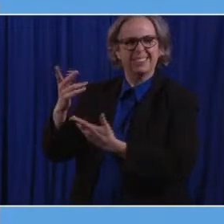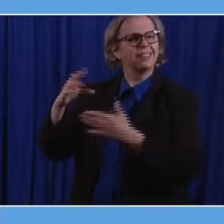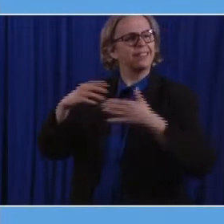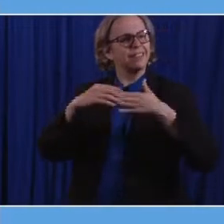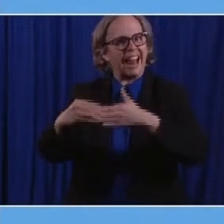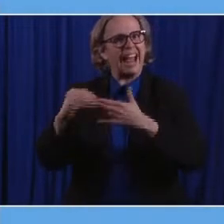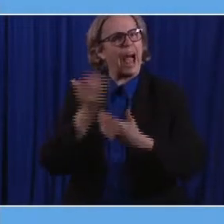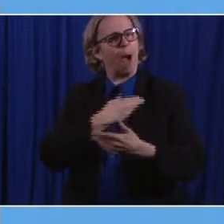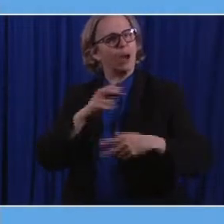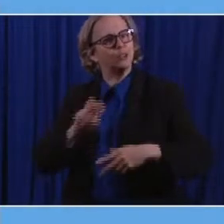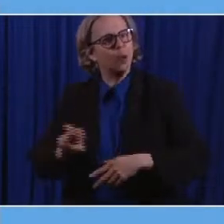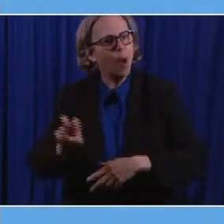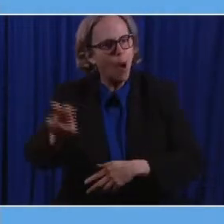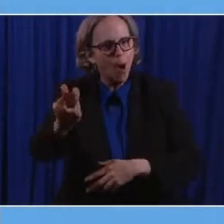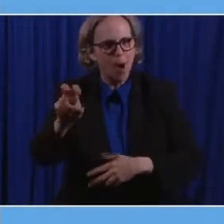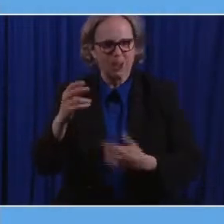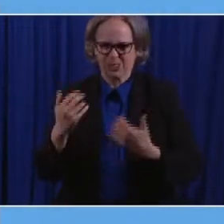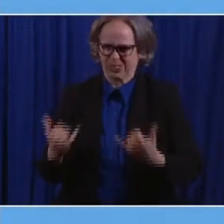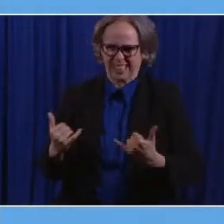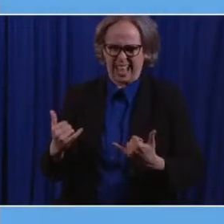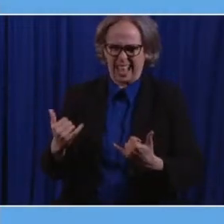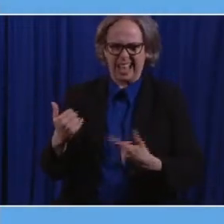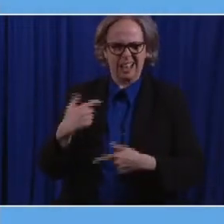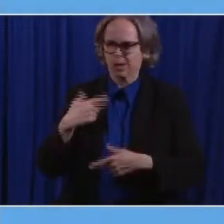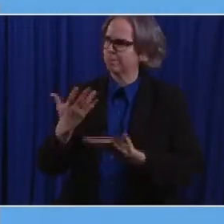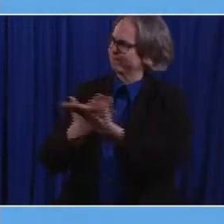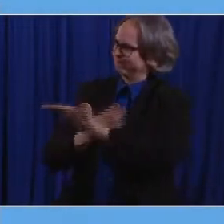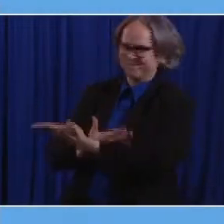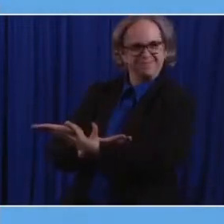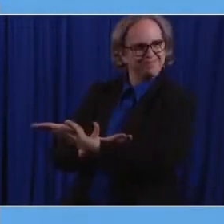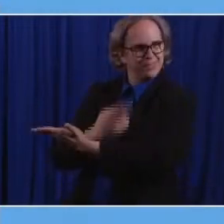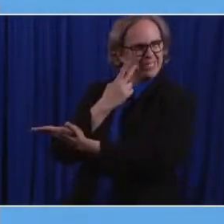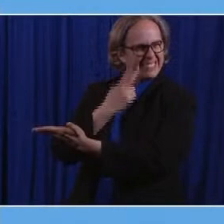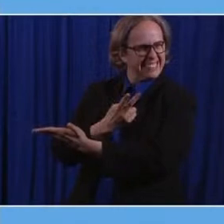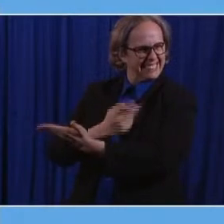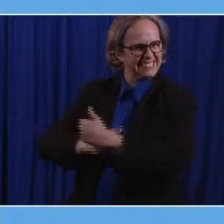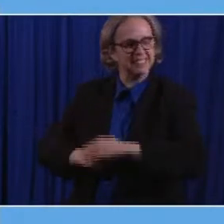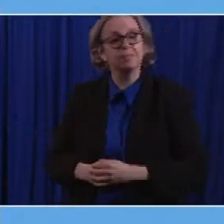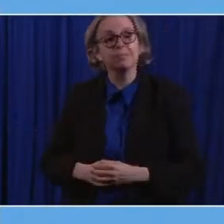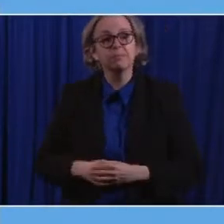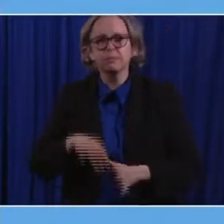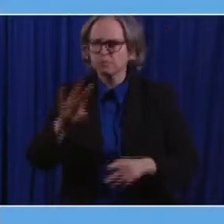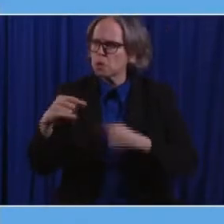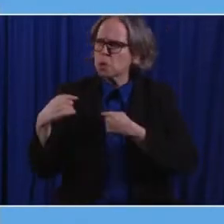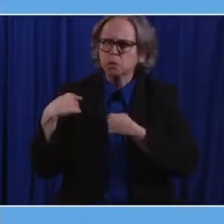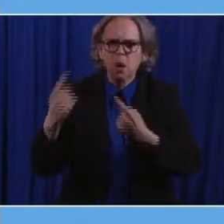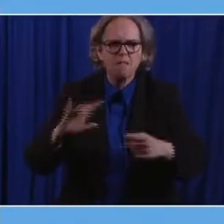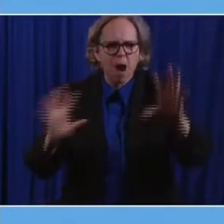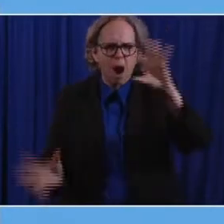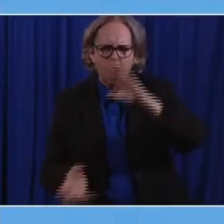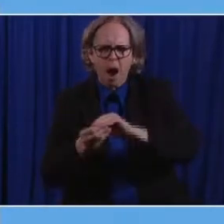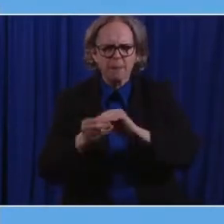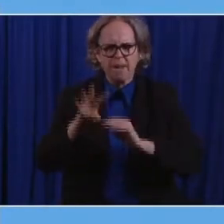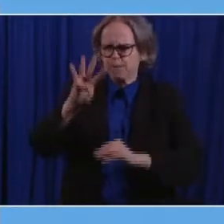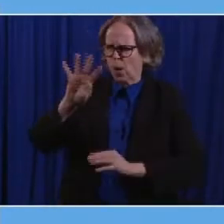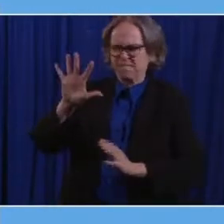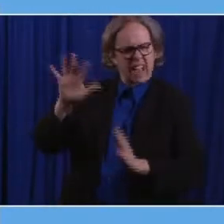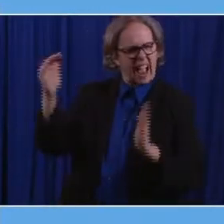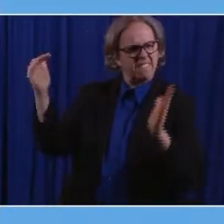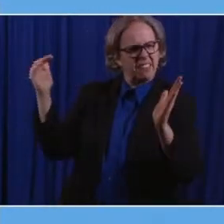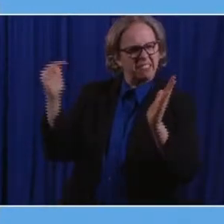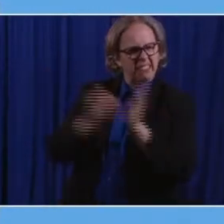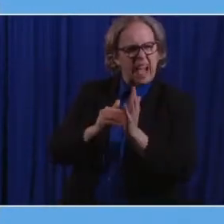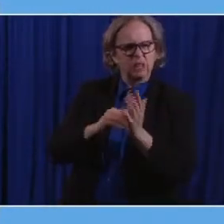date, the clinic has given more than 45,000 first and second doses at